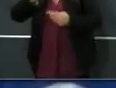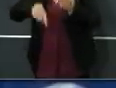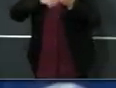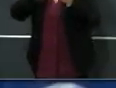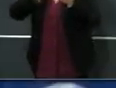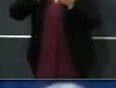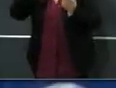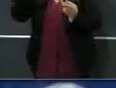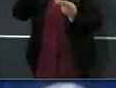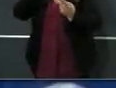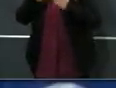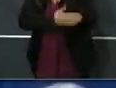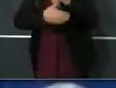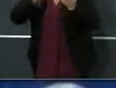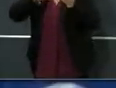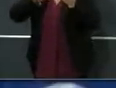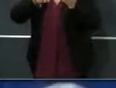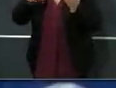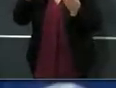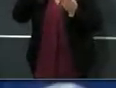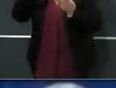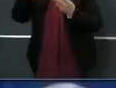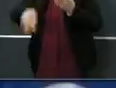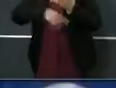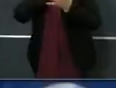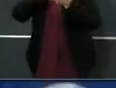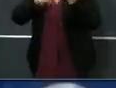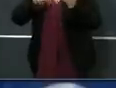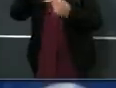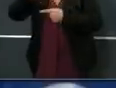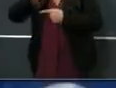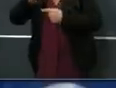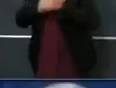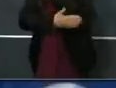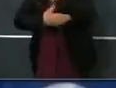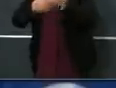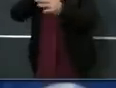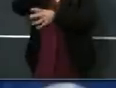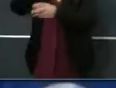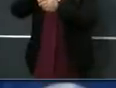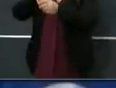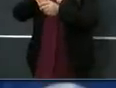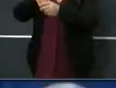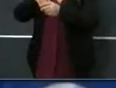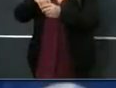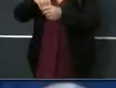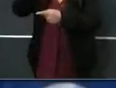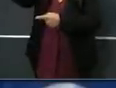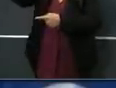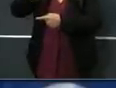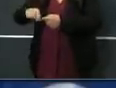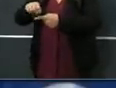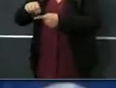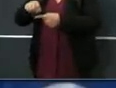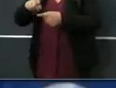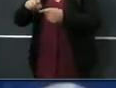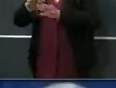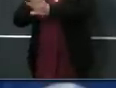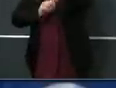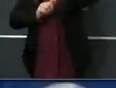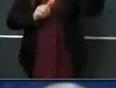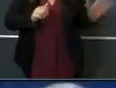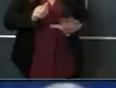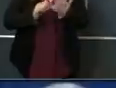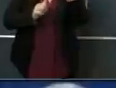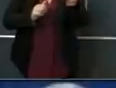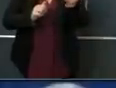they include Orange County, they include Riverside County, they include every part of this state. And it's just